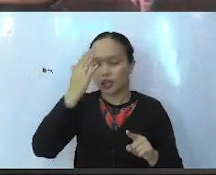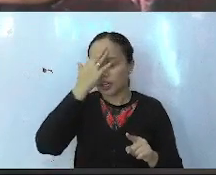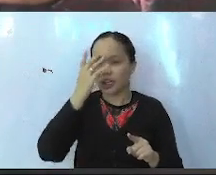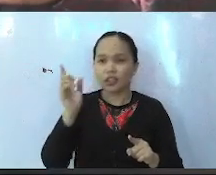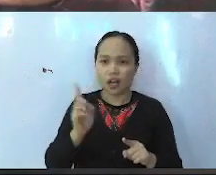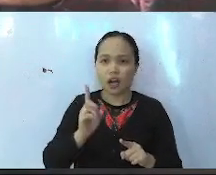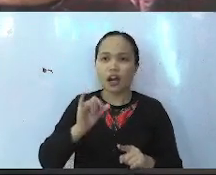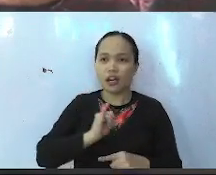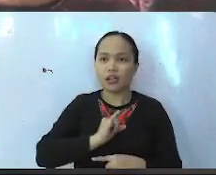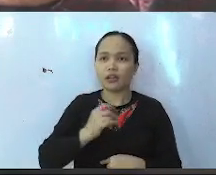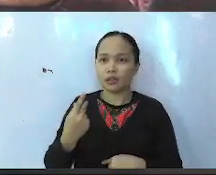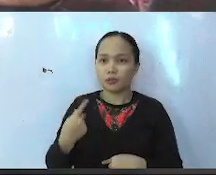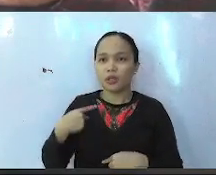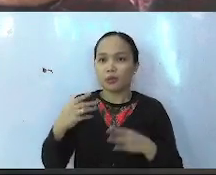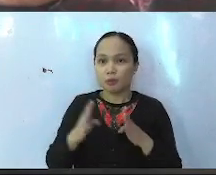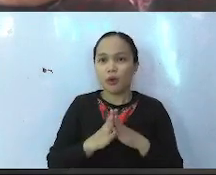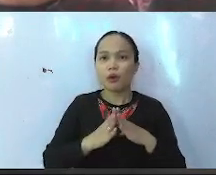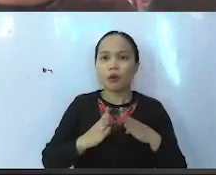what I want.